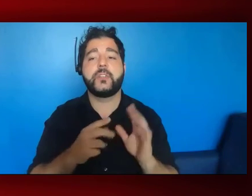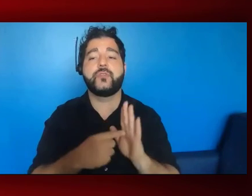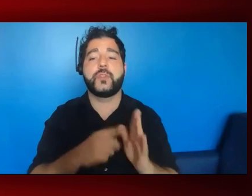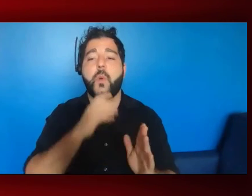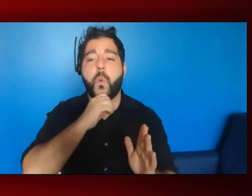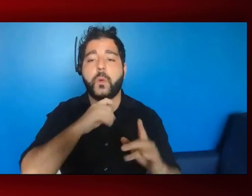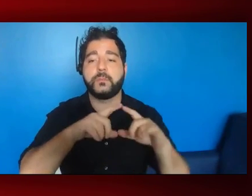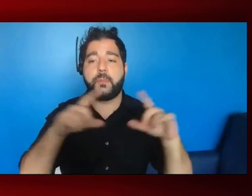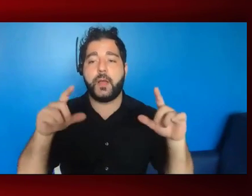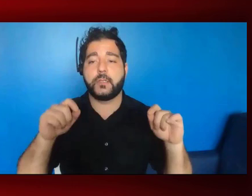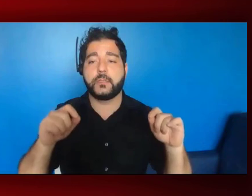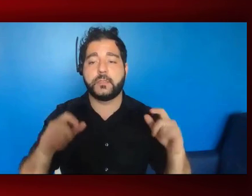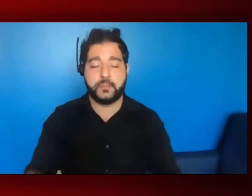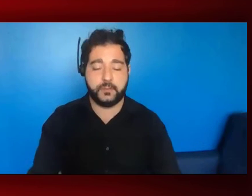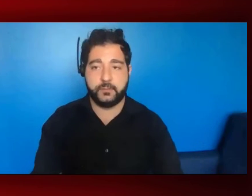orange box.